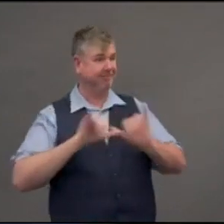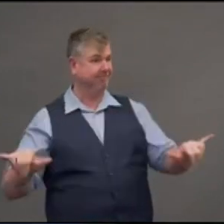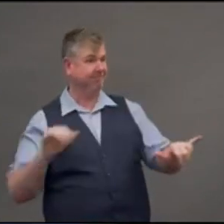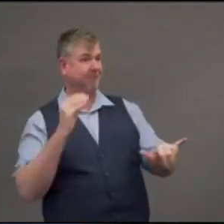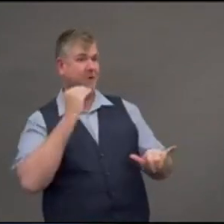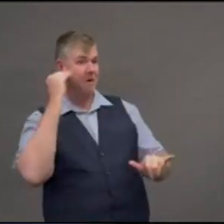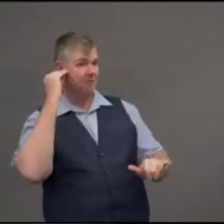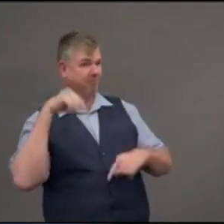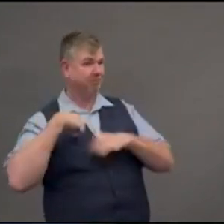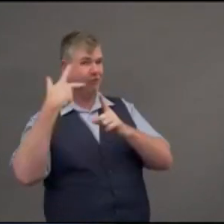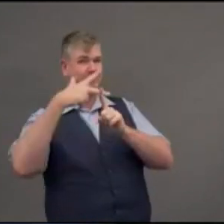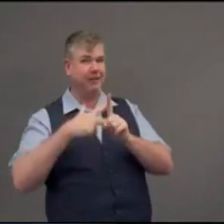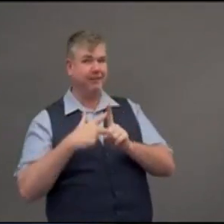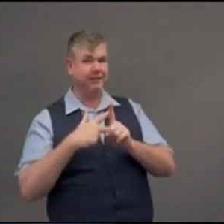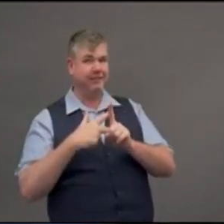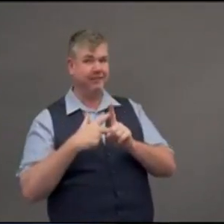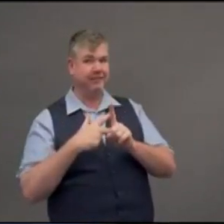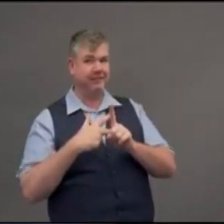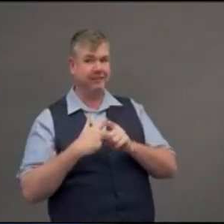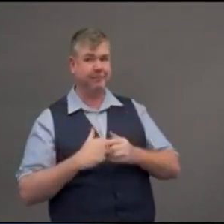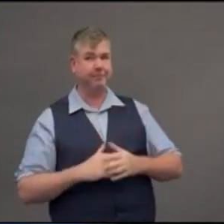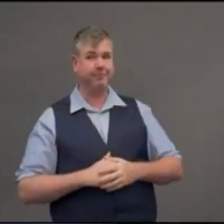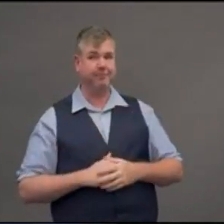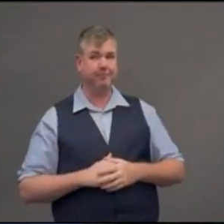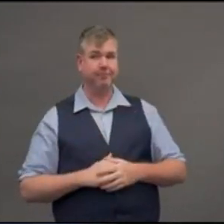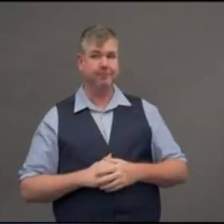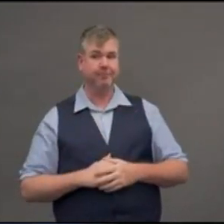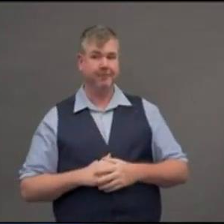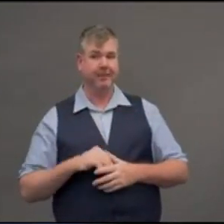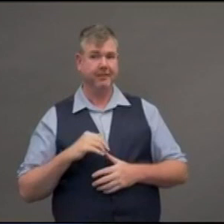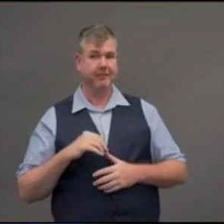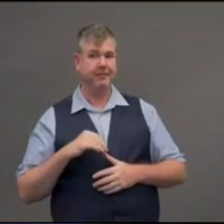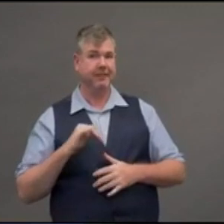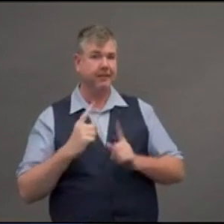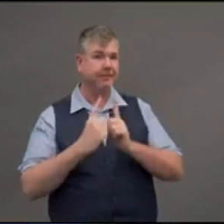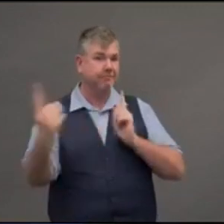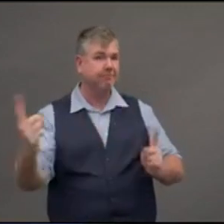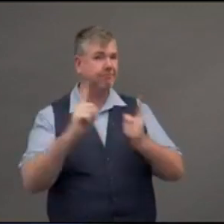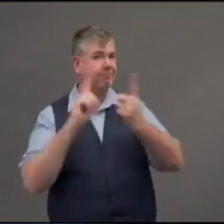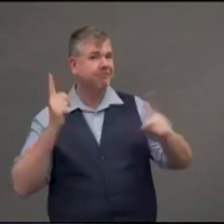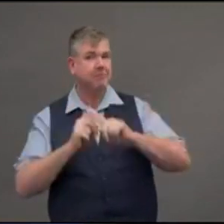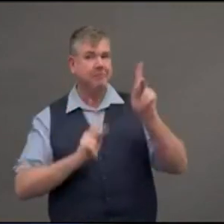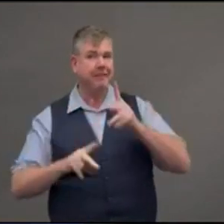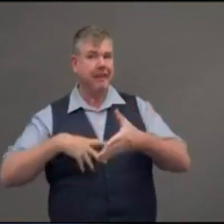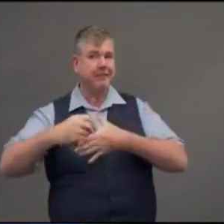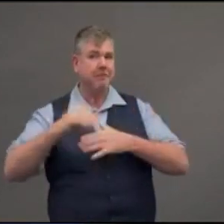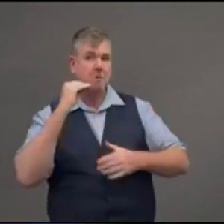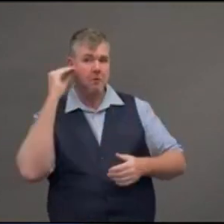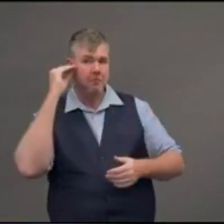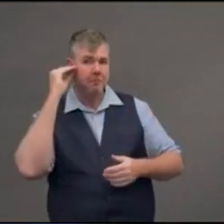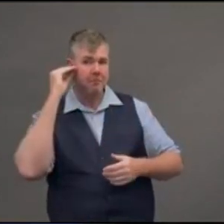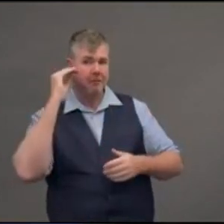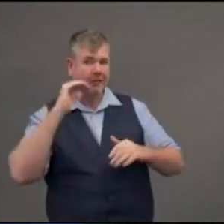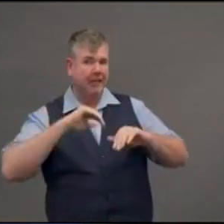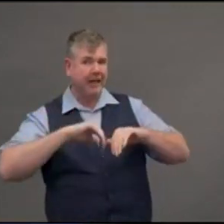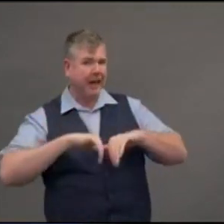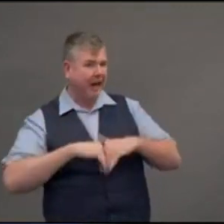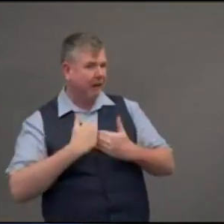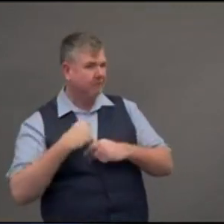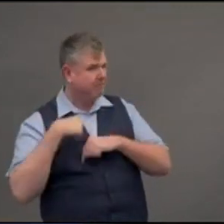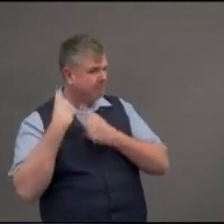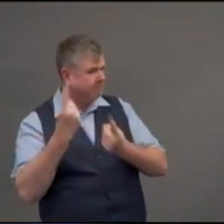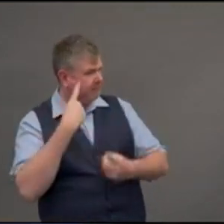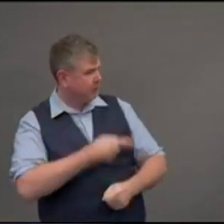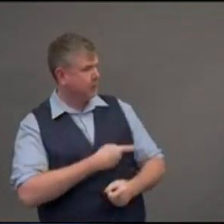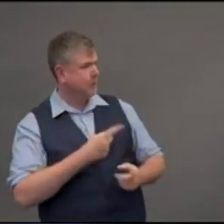socially distanced from people outside of our household. How's this been for you? It's been really difficult because I am